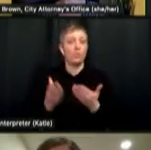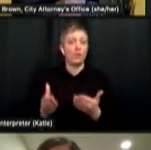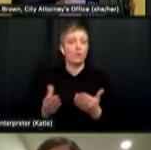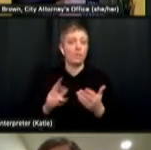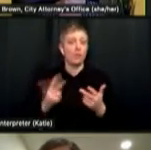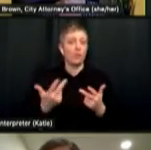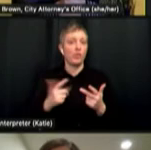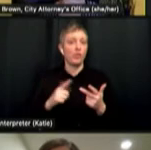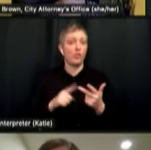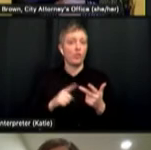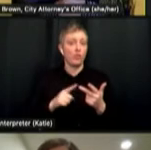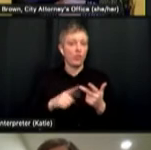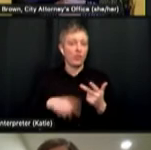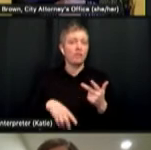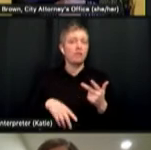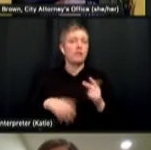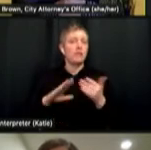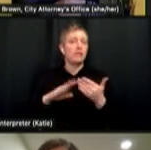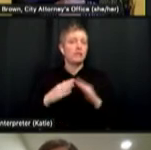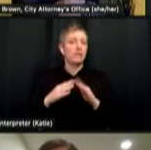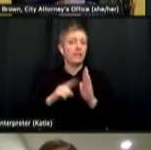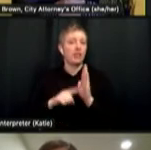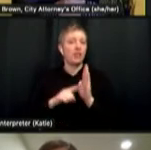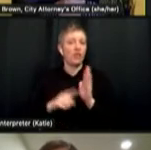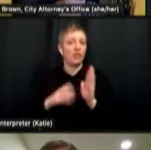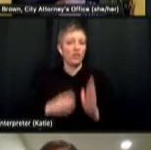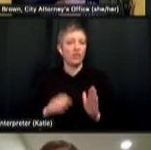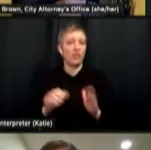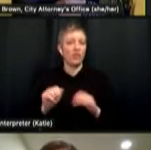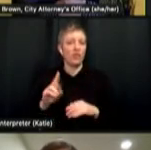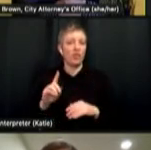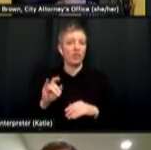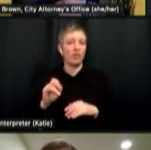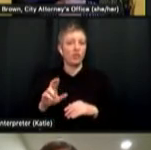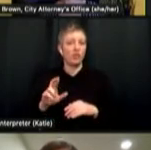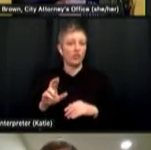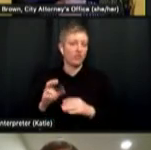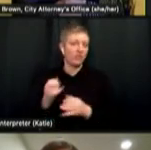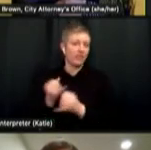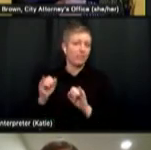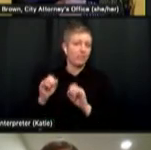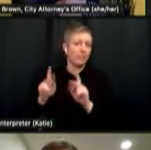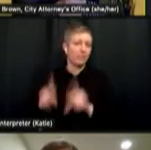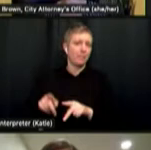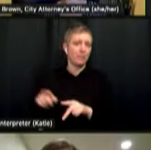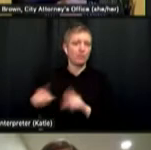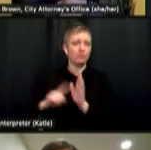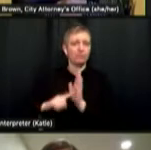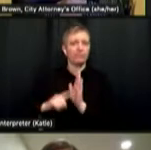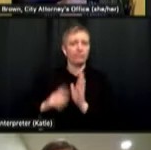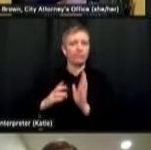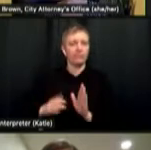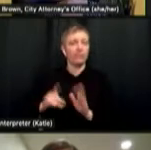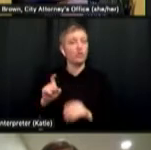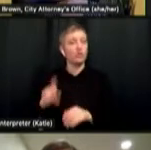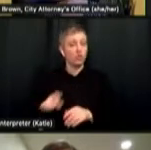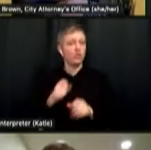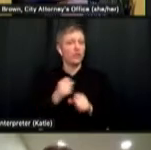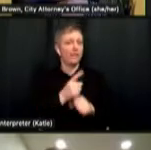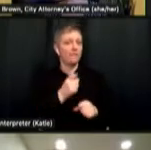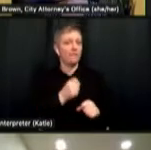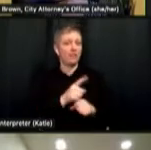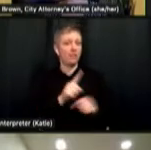city auditor, an independent auditor, should be the one to do an annual audit of the